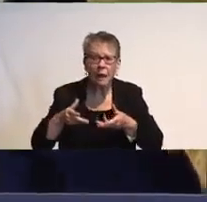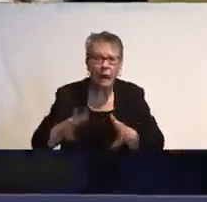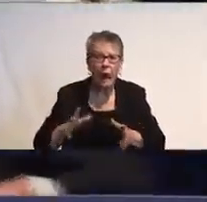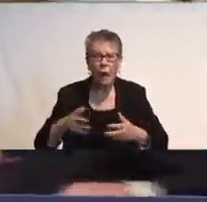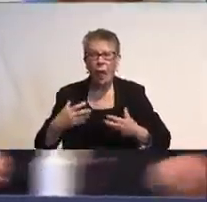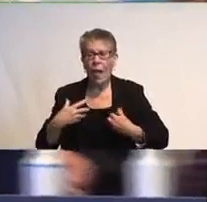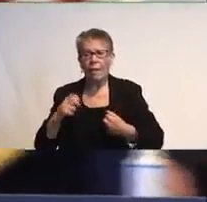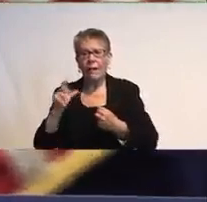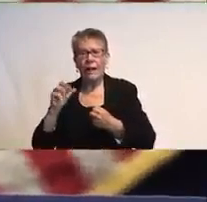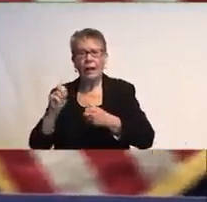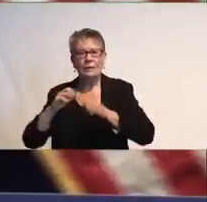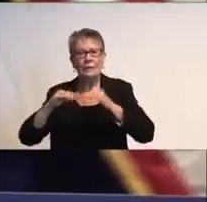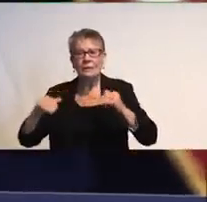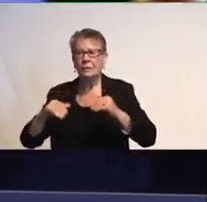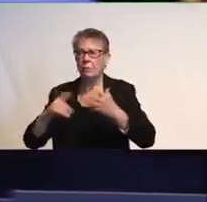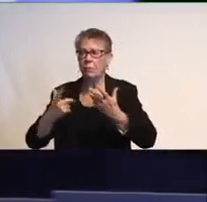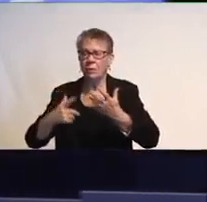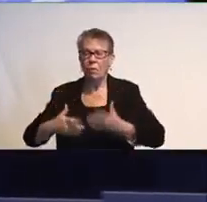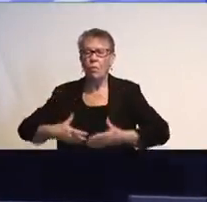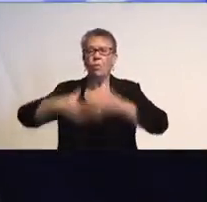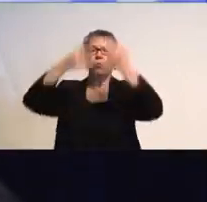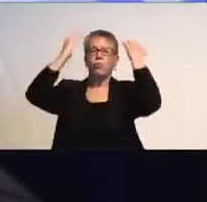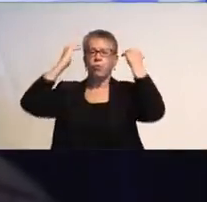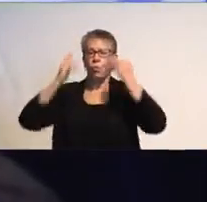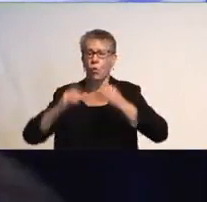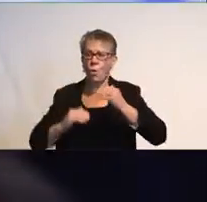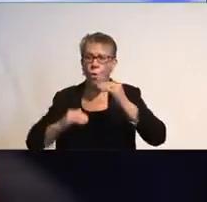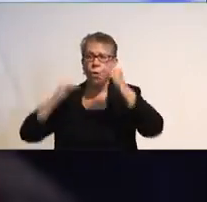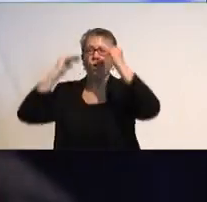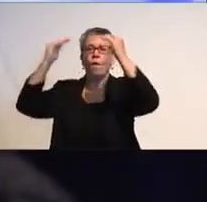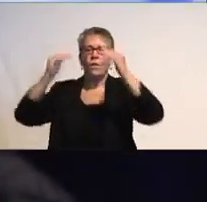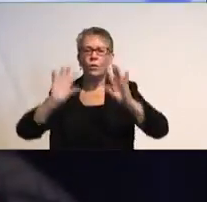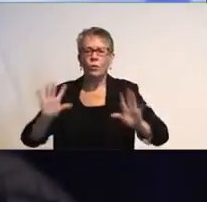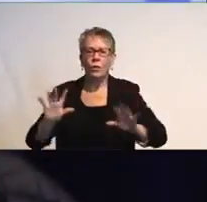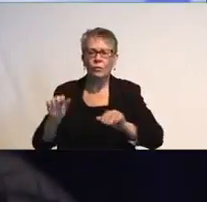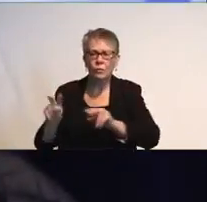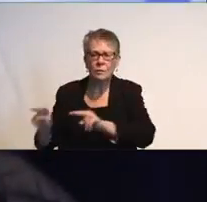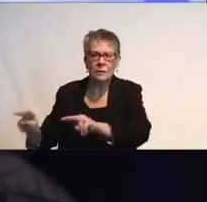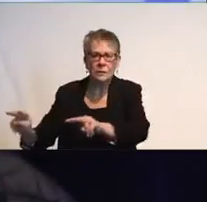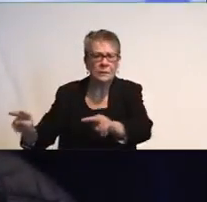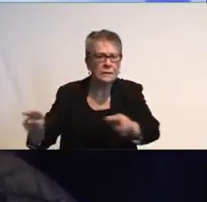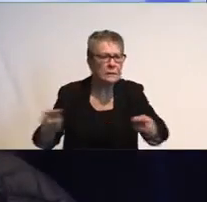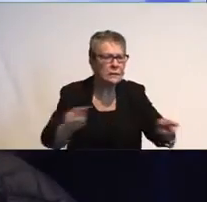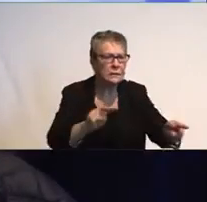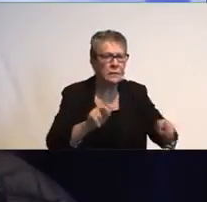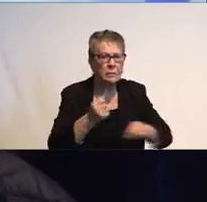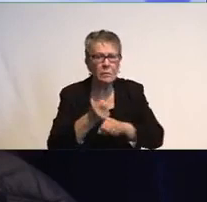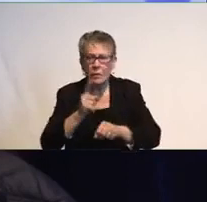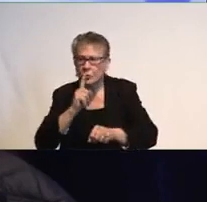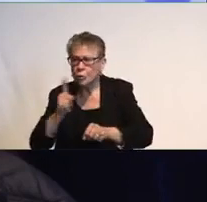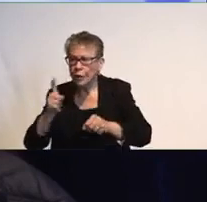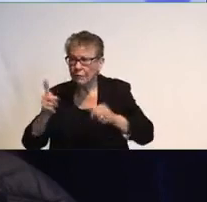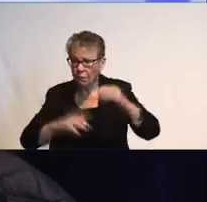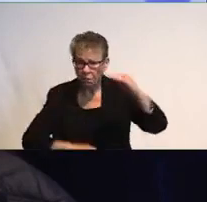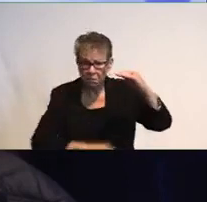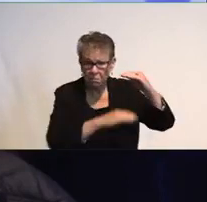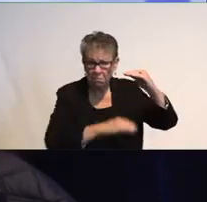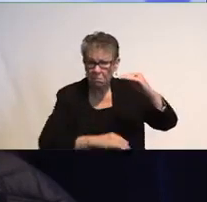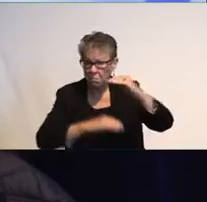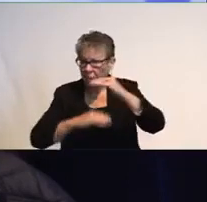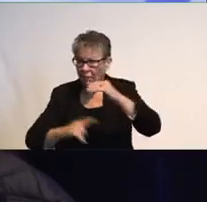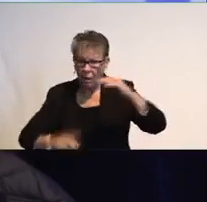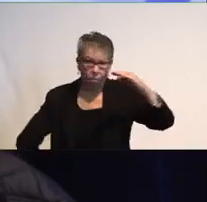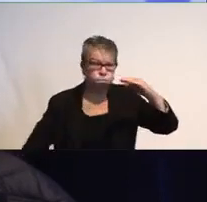monitor the capacity every day and work with the regional coordinators. And we have triggers